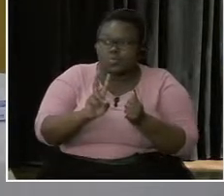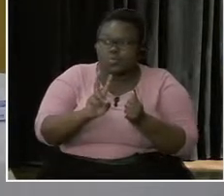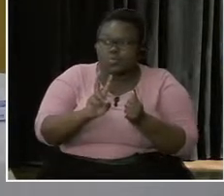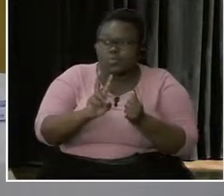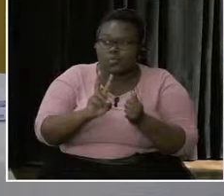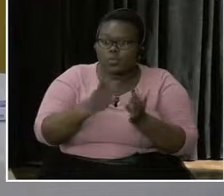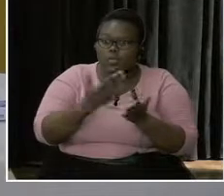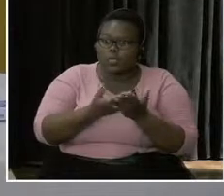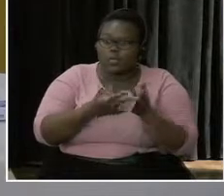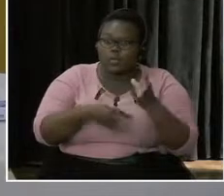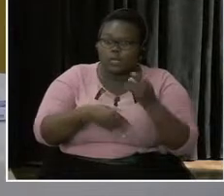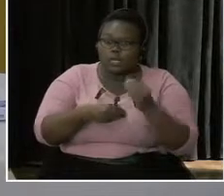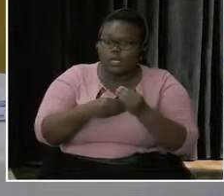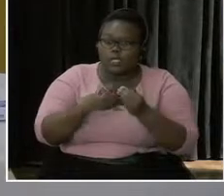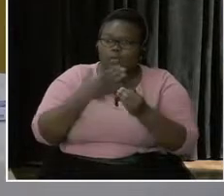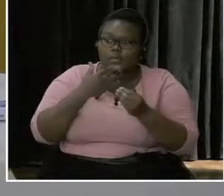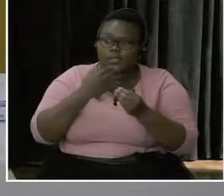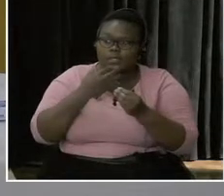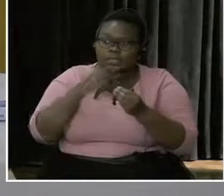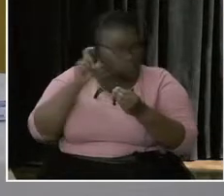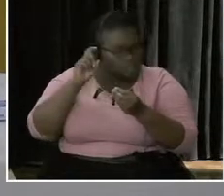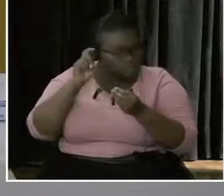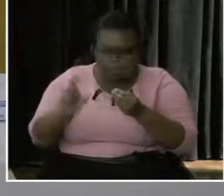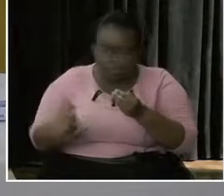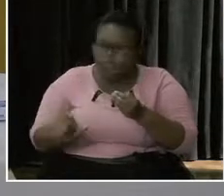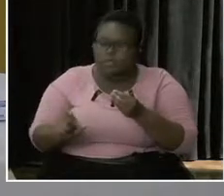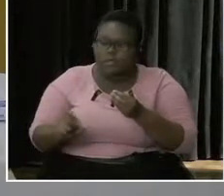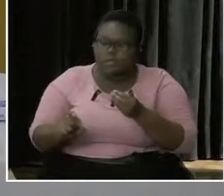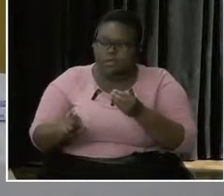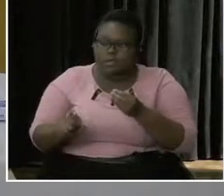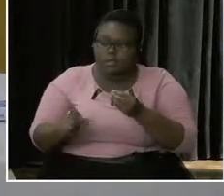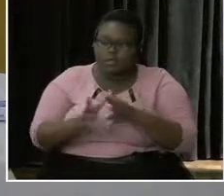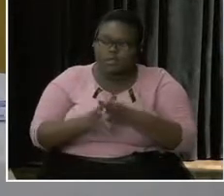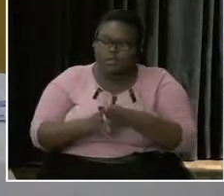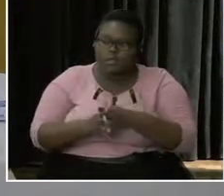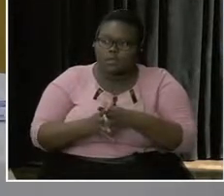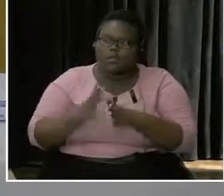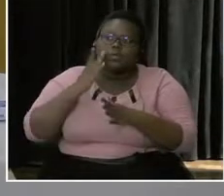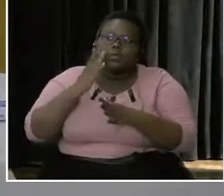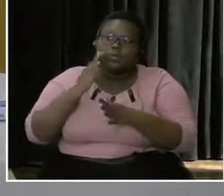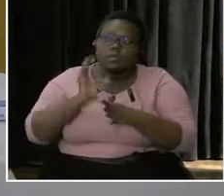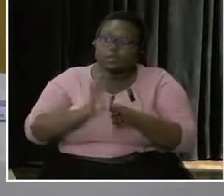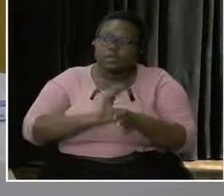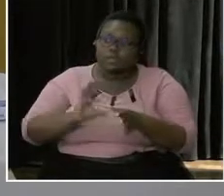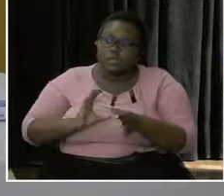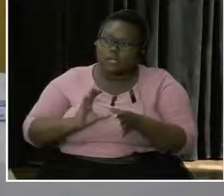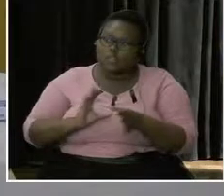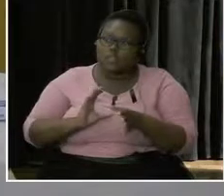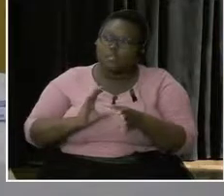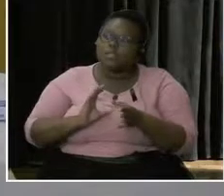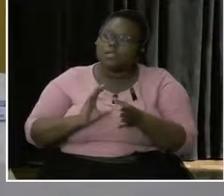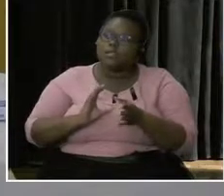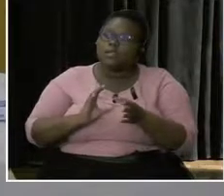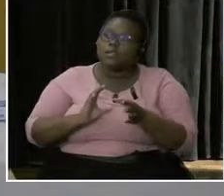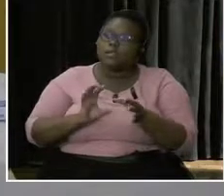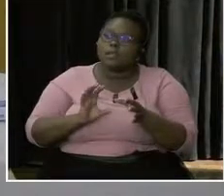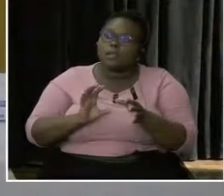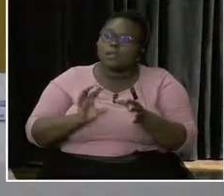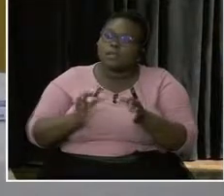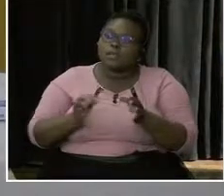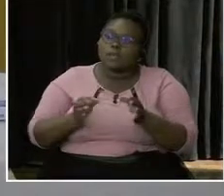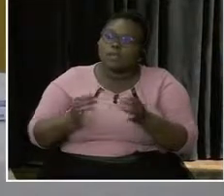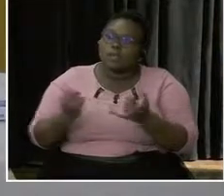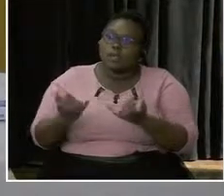can we add Secretariat when councillors do come in? Please add the